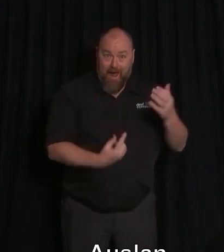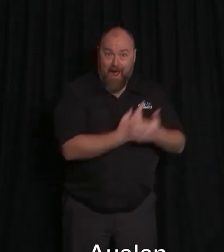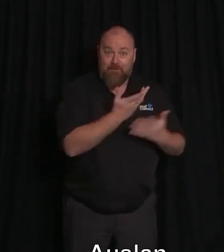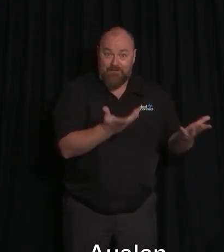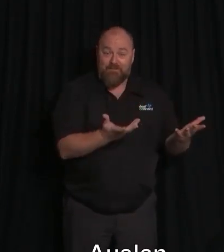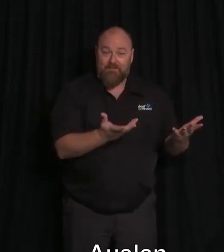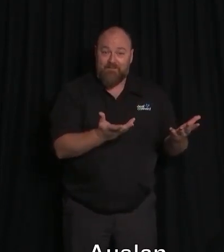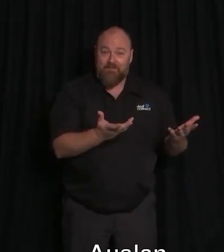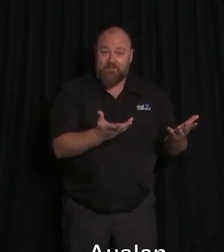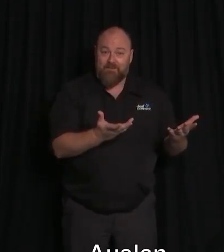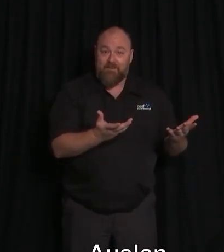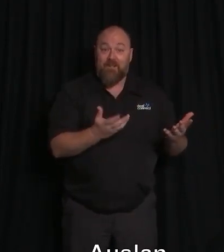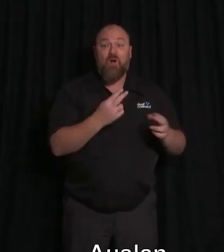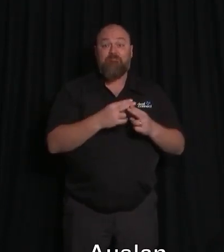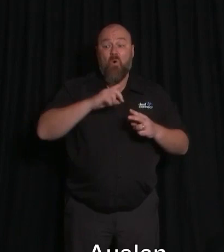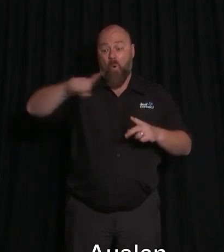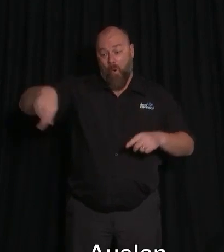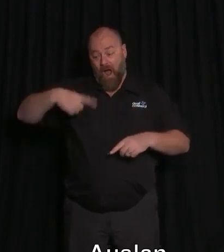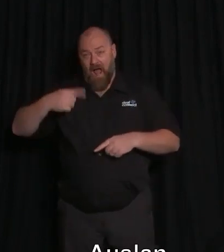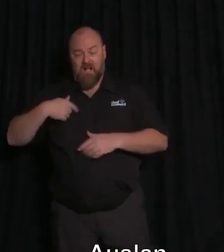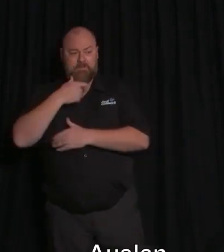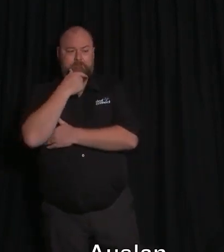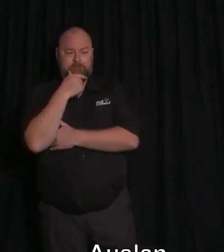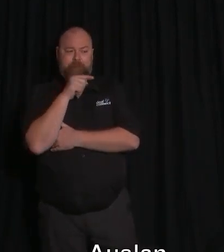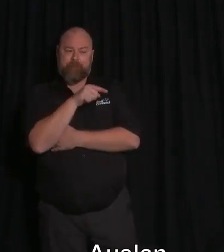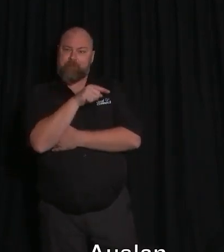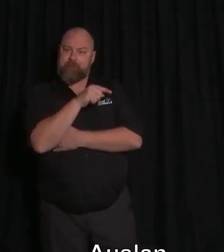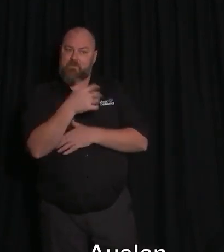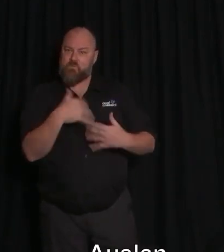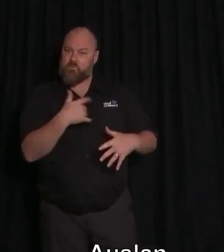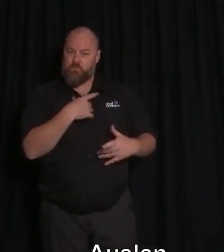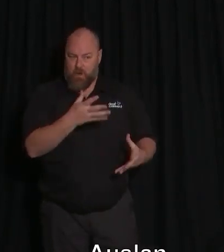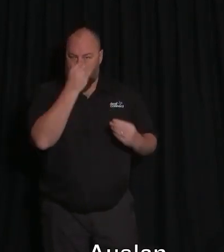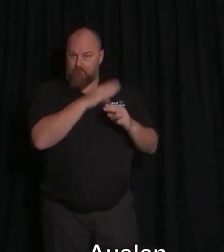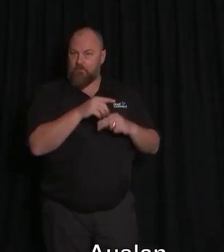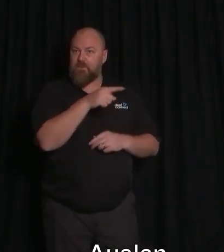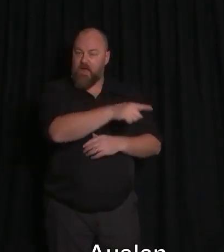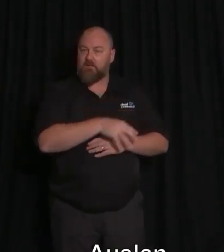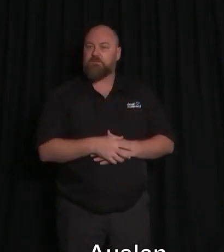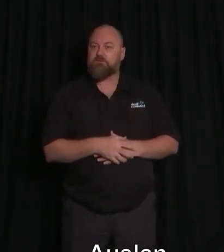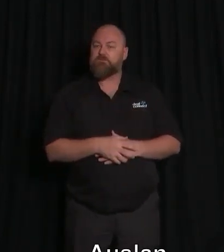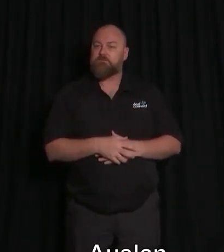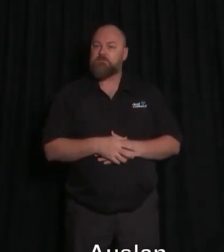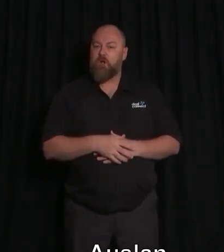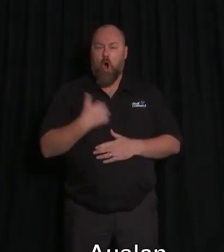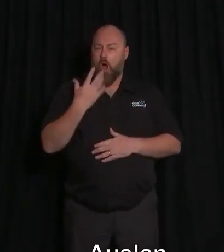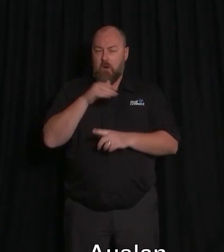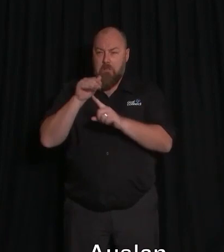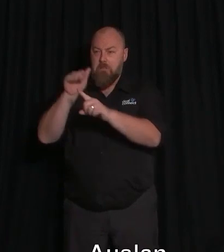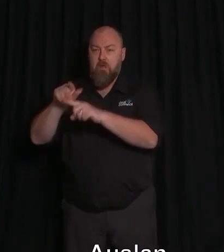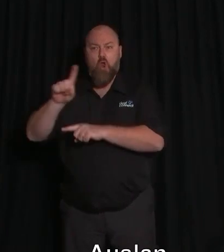for us now. It's not an injunction to anyone, but it's an inspiration to all of